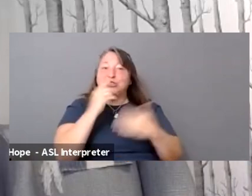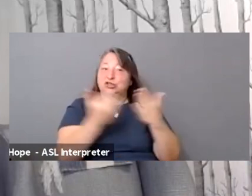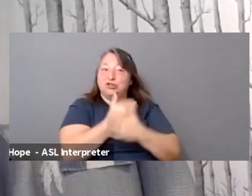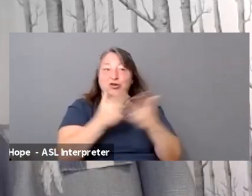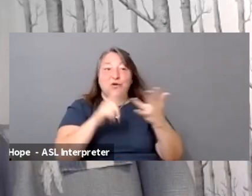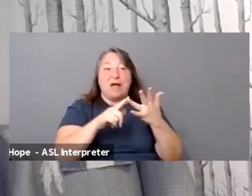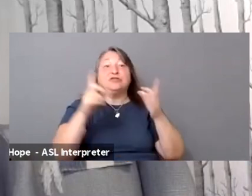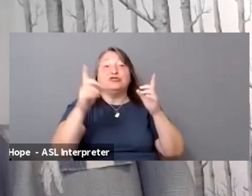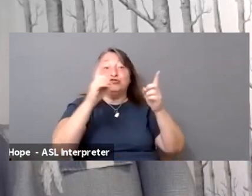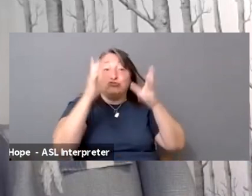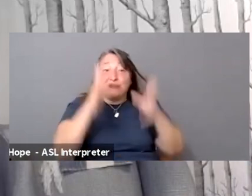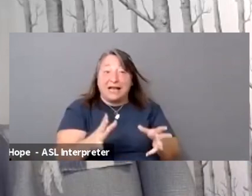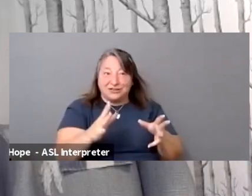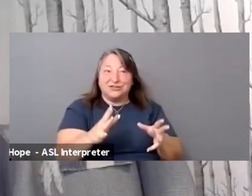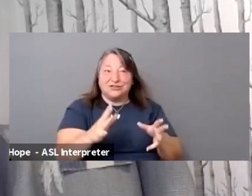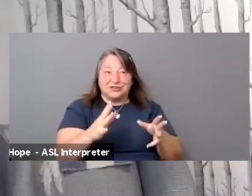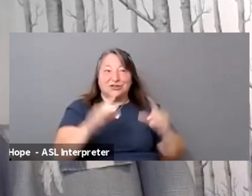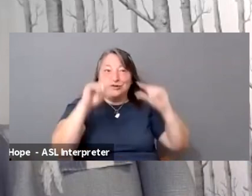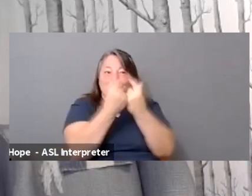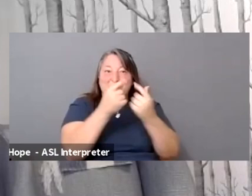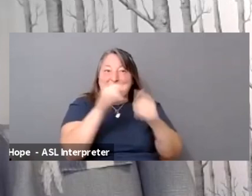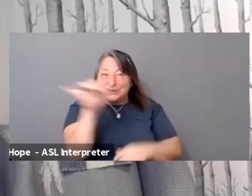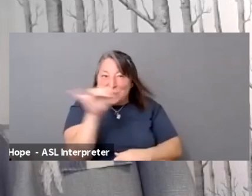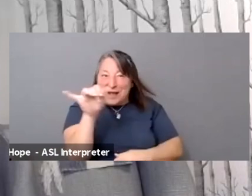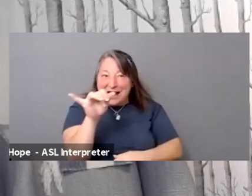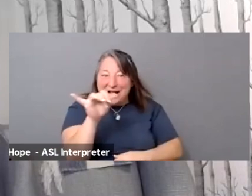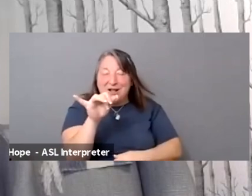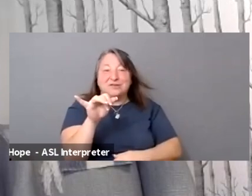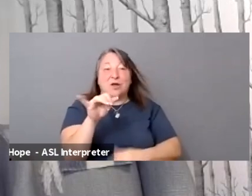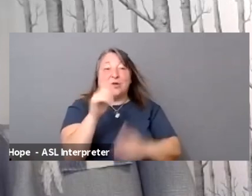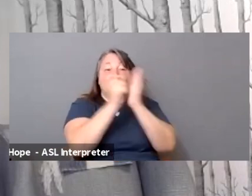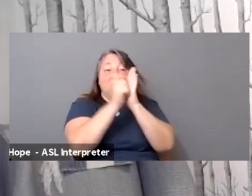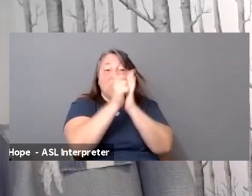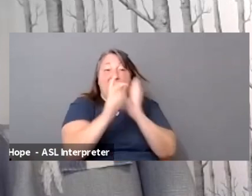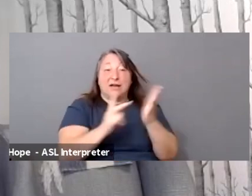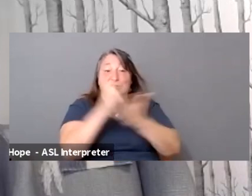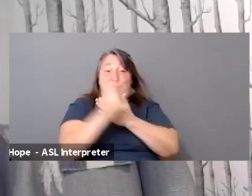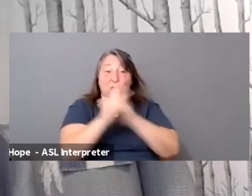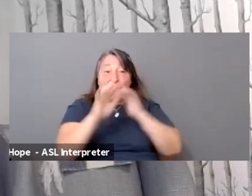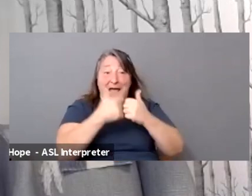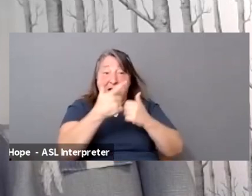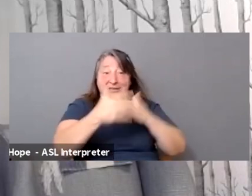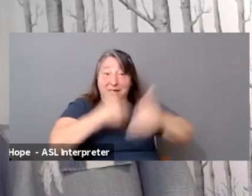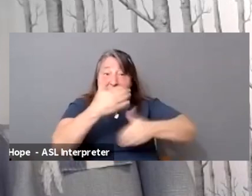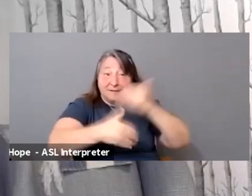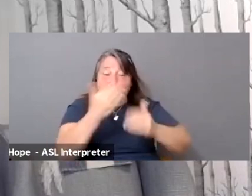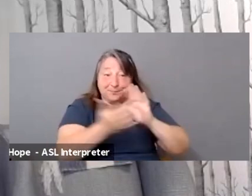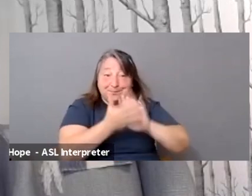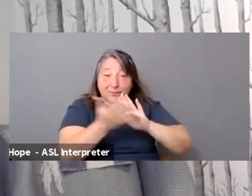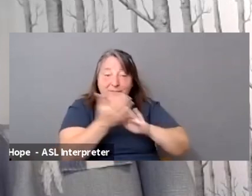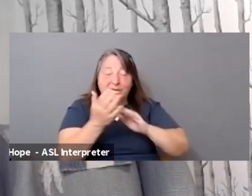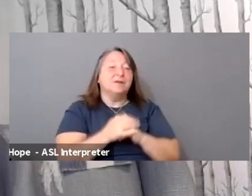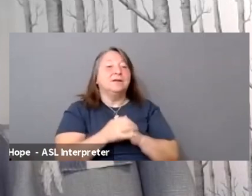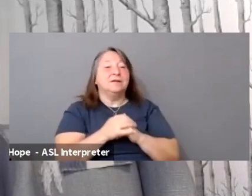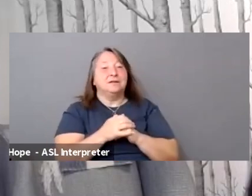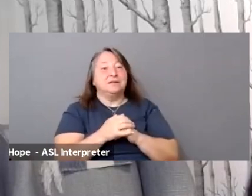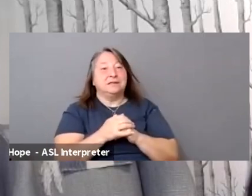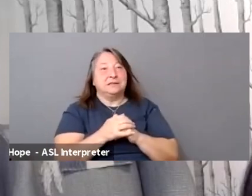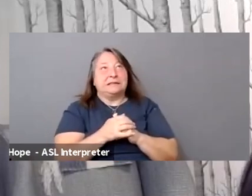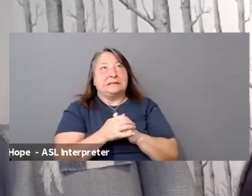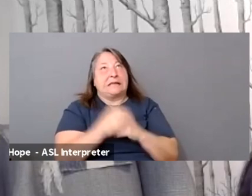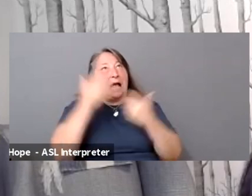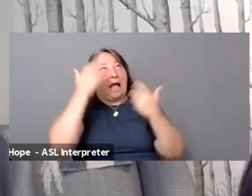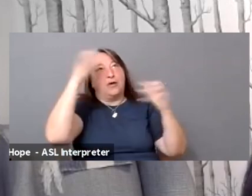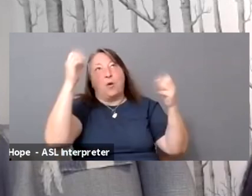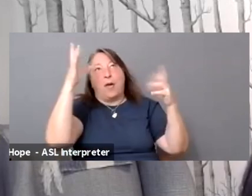initiative as well, amongst other things. So the way the writers program works is that there are, like, I don't even know how many